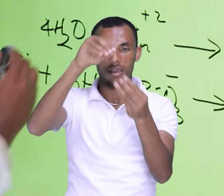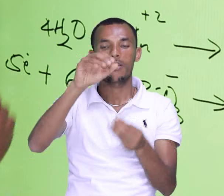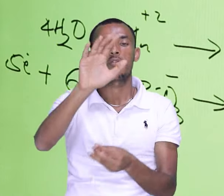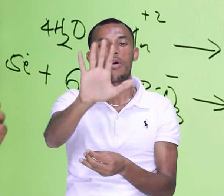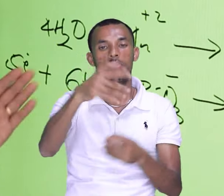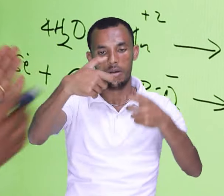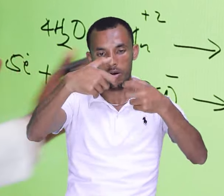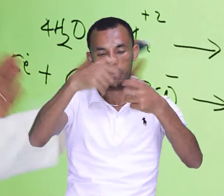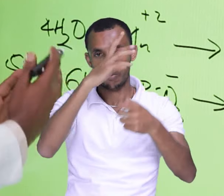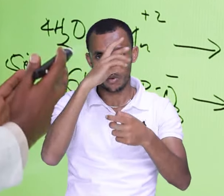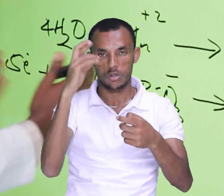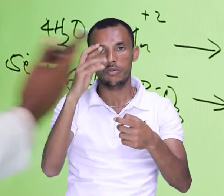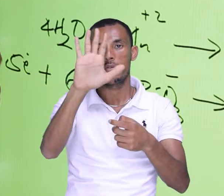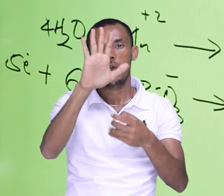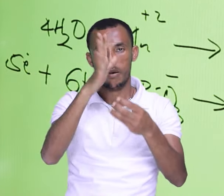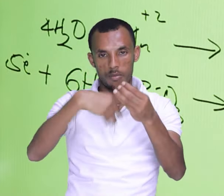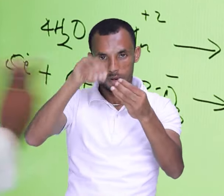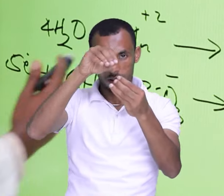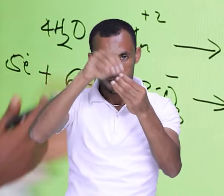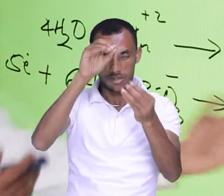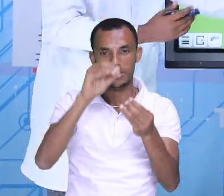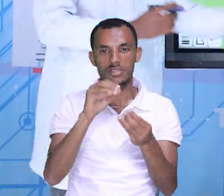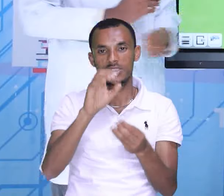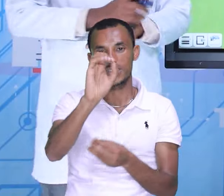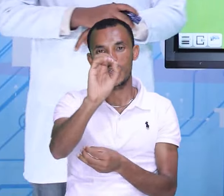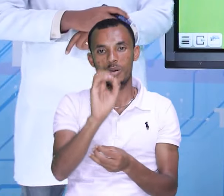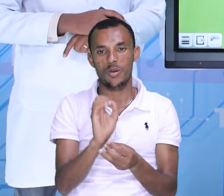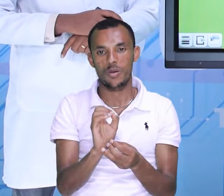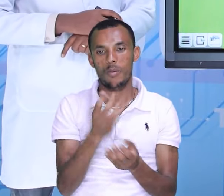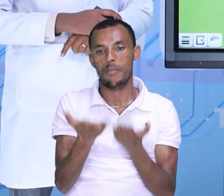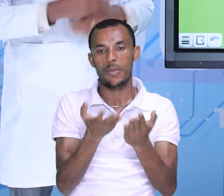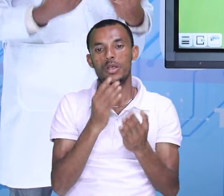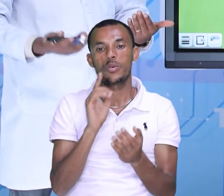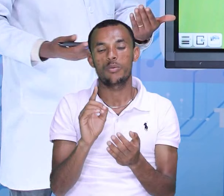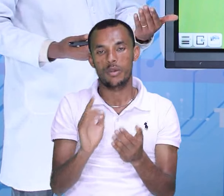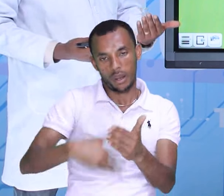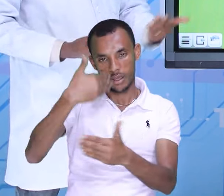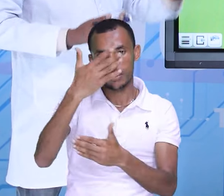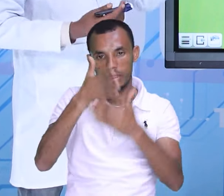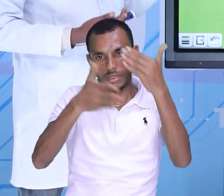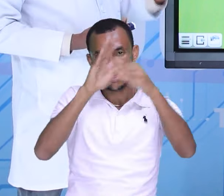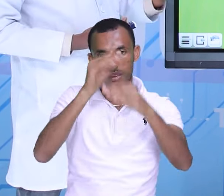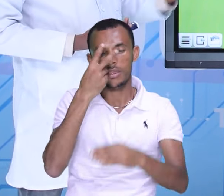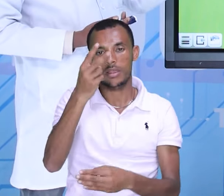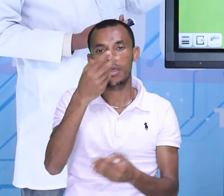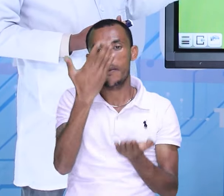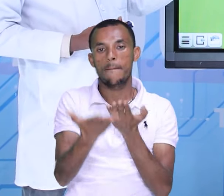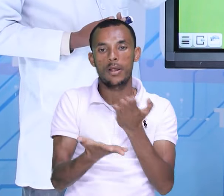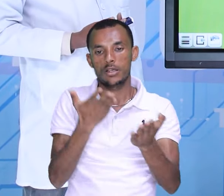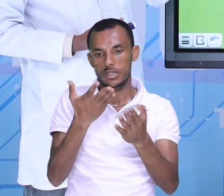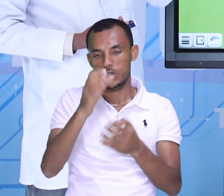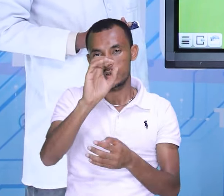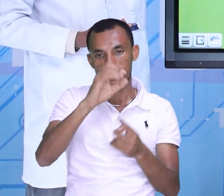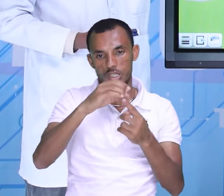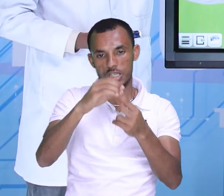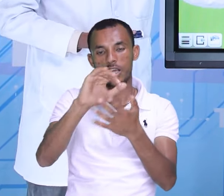5 electron. Because 5 plus 5 electron, already 0, balance. The next step is balance the oxidation